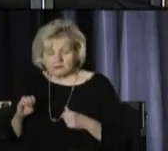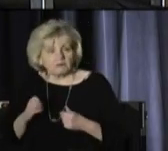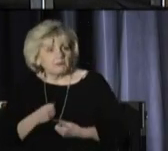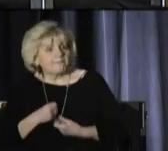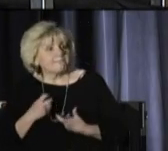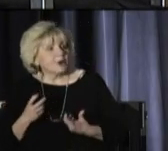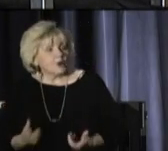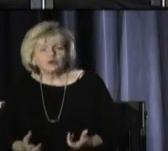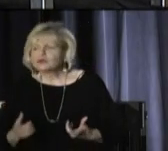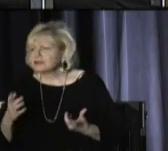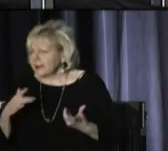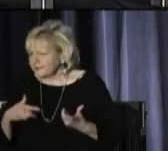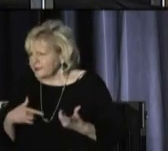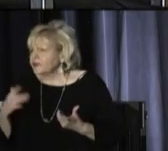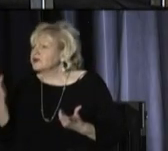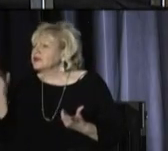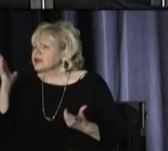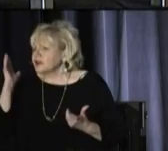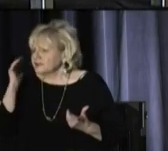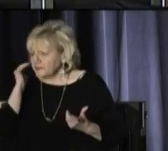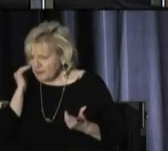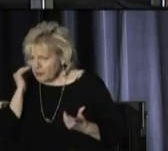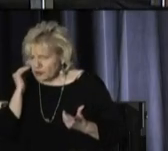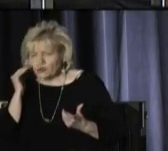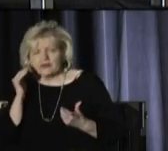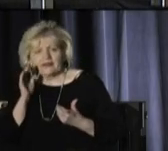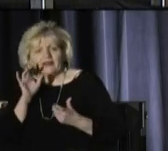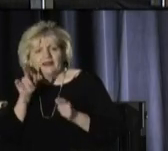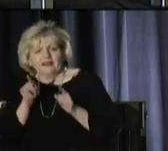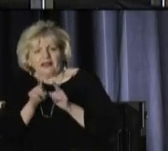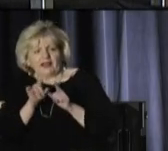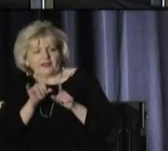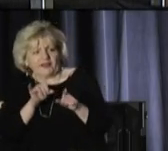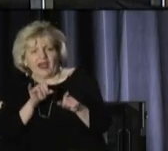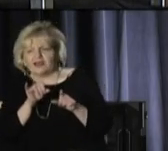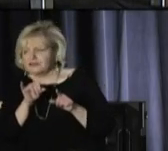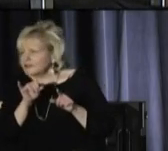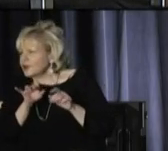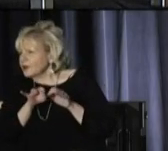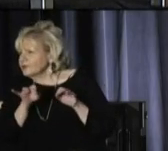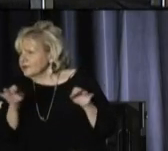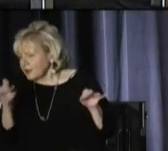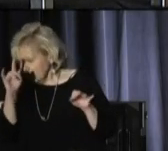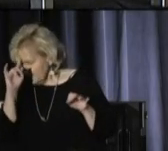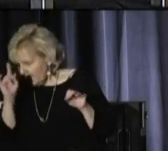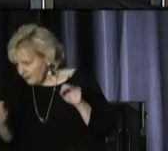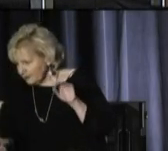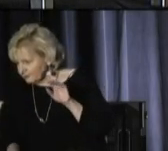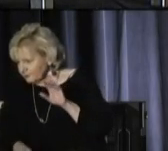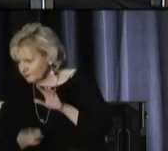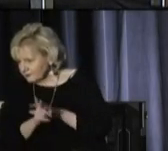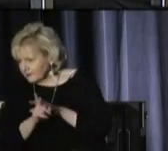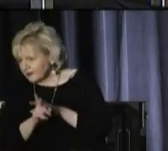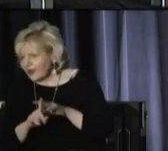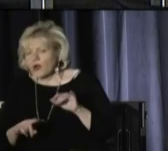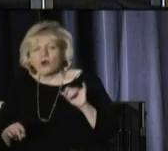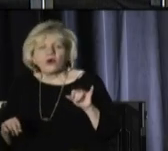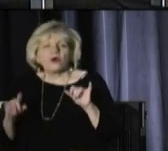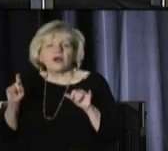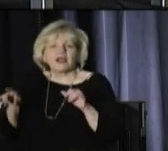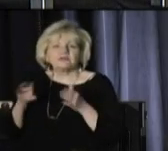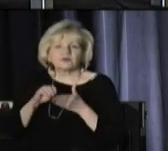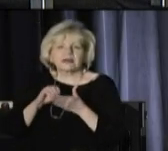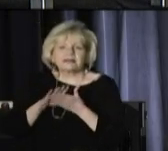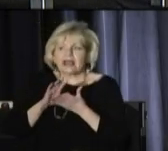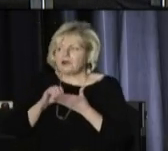so familiar with just like that, like yeah. moment. Like a phrase will just pop mm-hmm. into my head mm-hmm. and I'll be like, oh, I have to write this down. Mm-hmm. I don't know